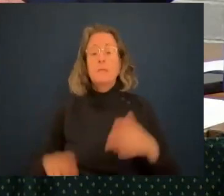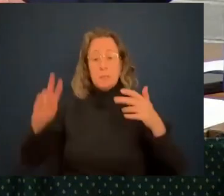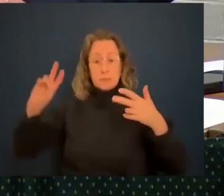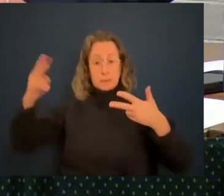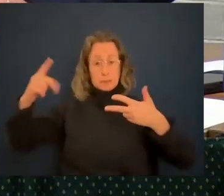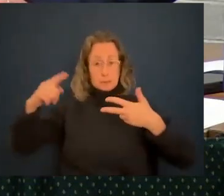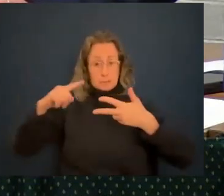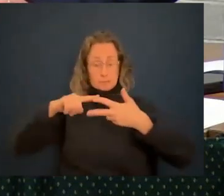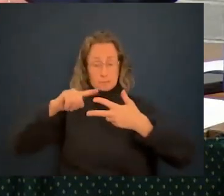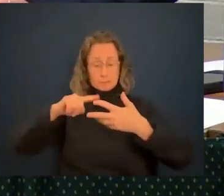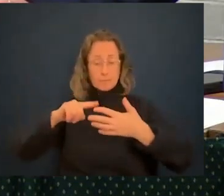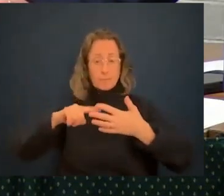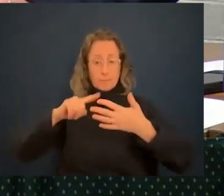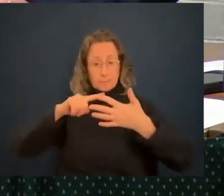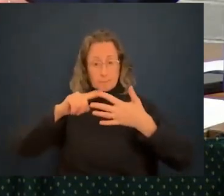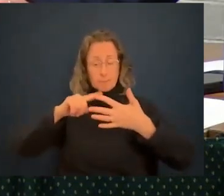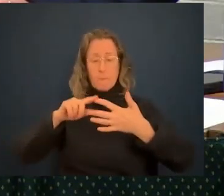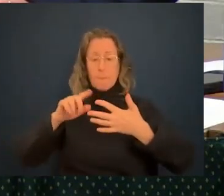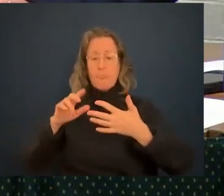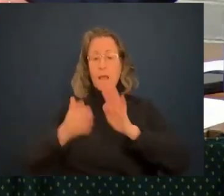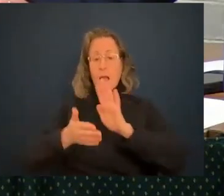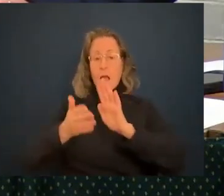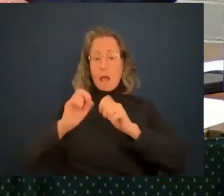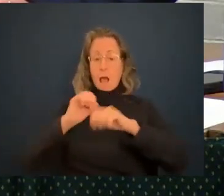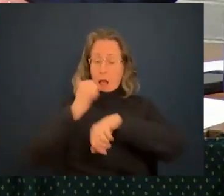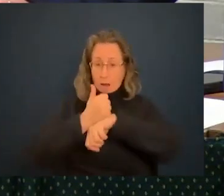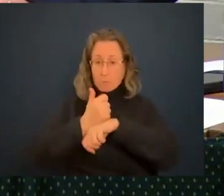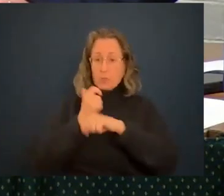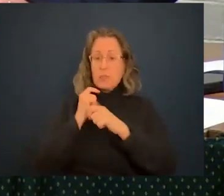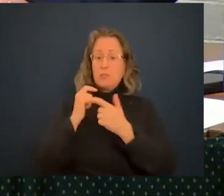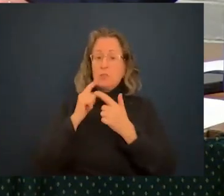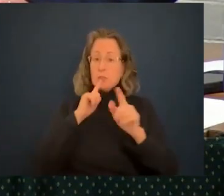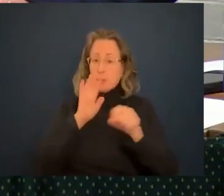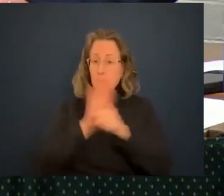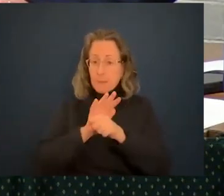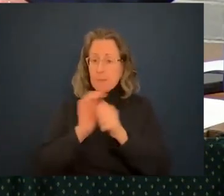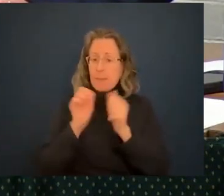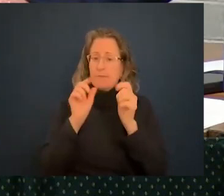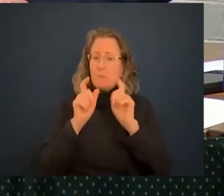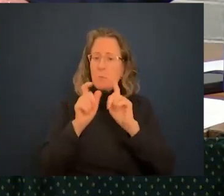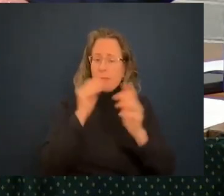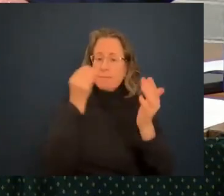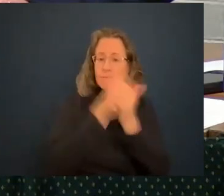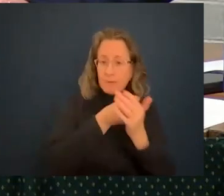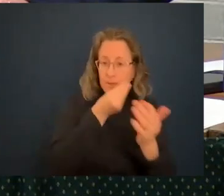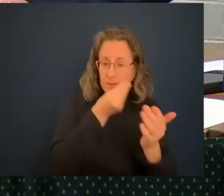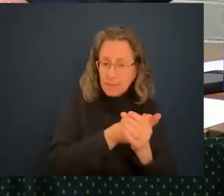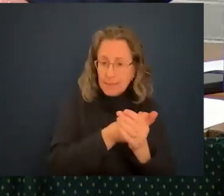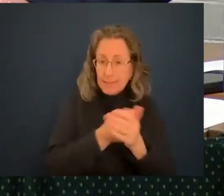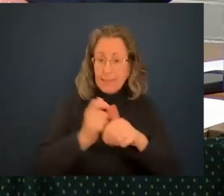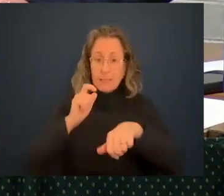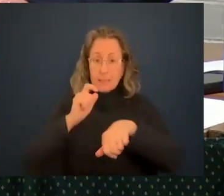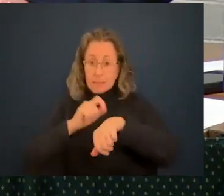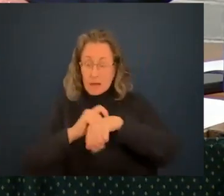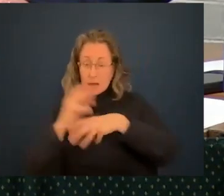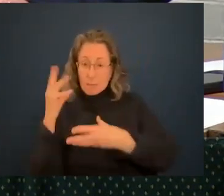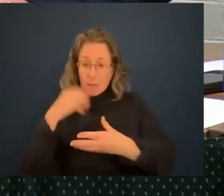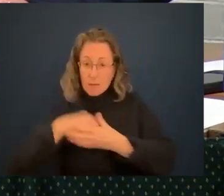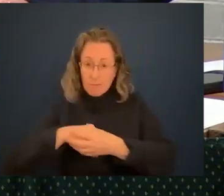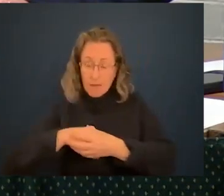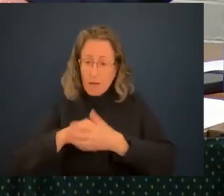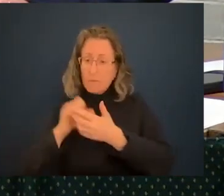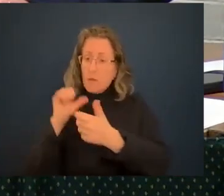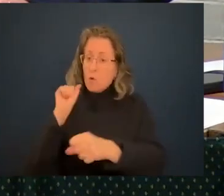says operationalize this commitment in budgets time commitments and work tasks as part of the town's ongoing